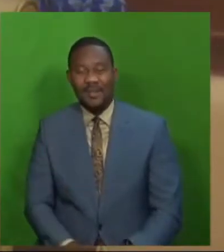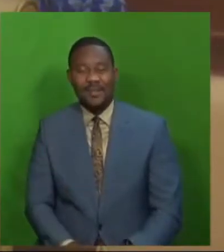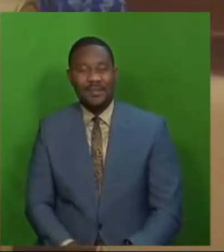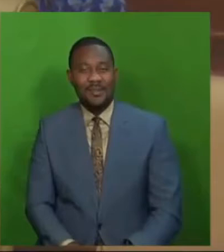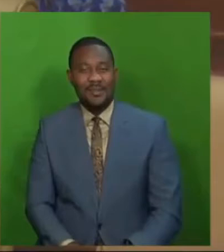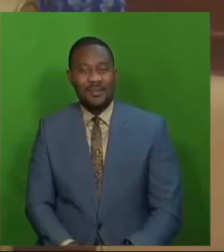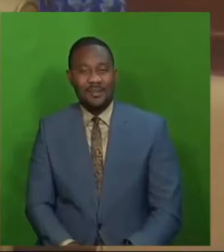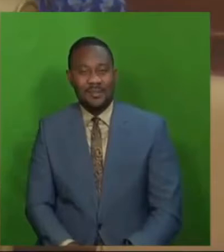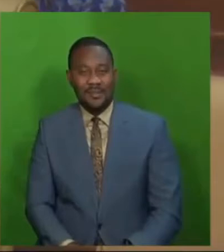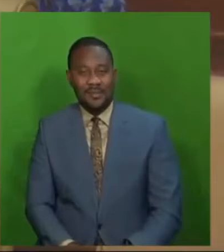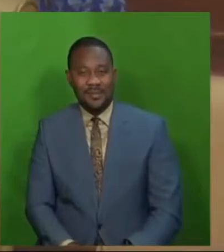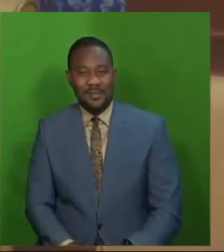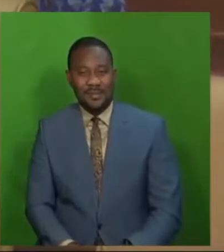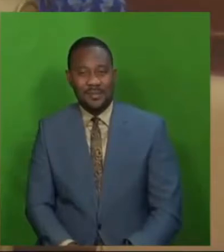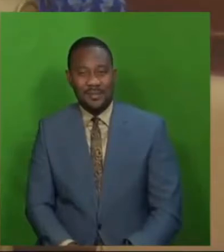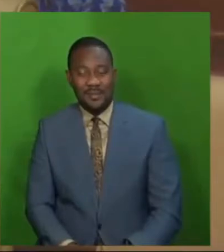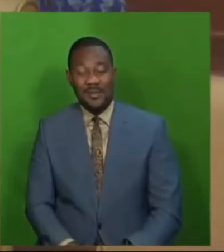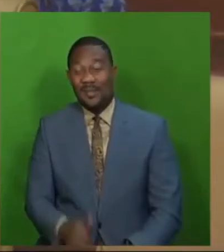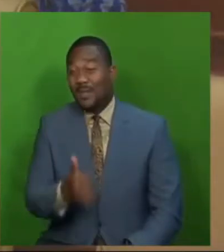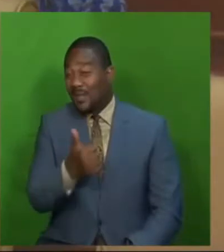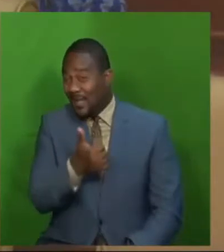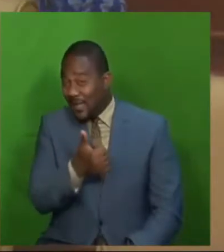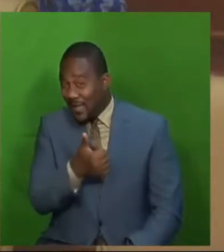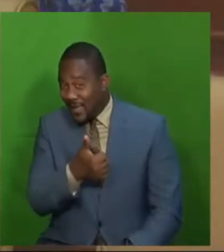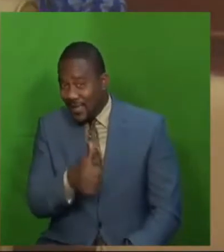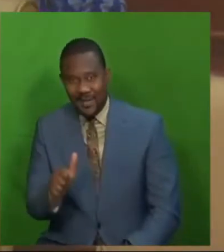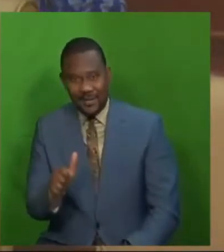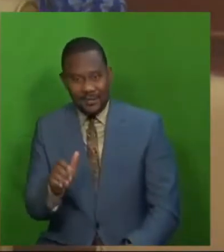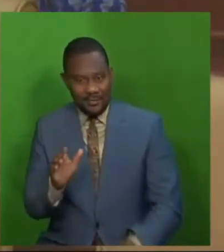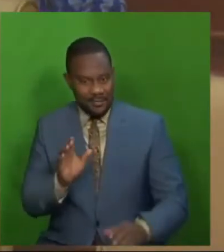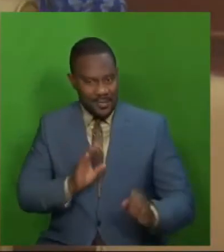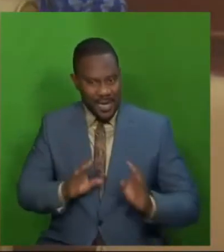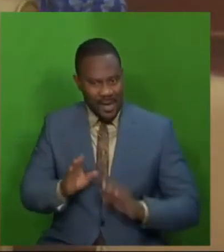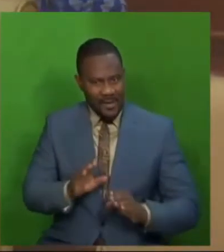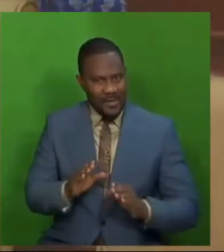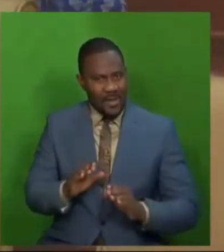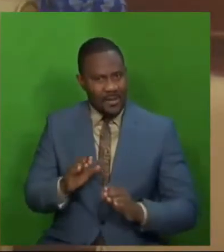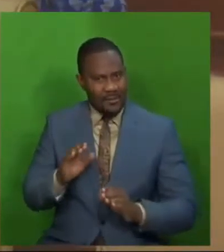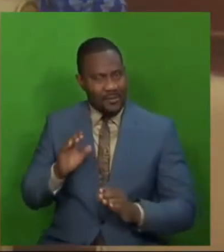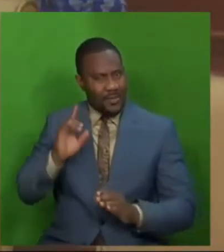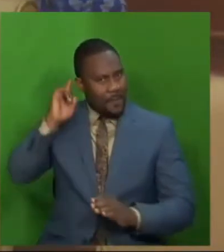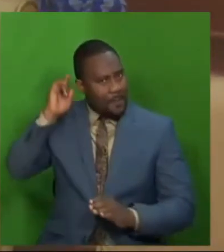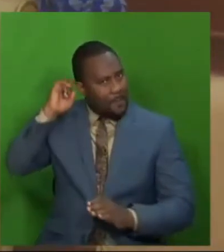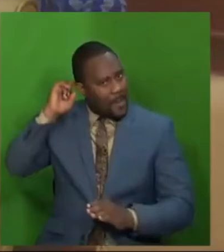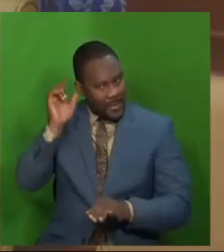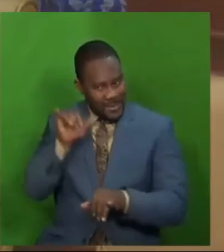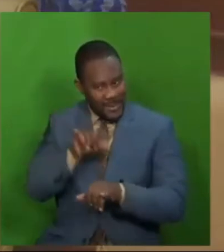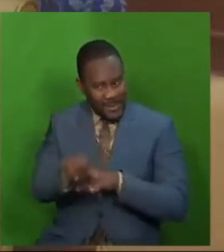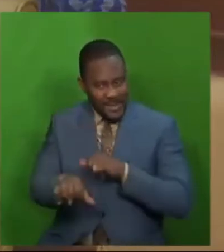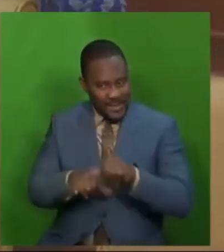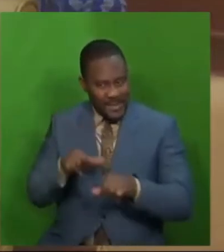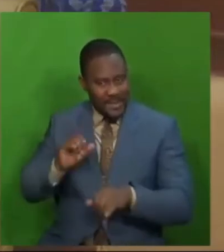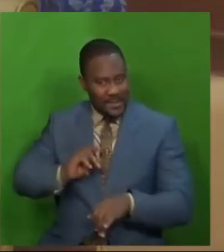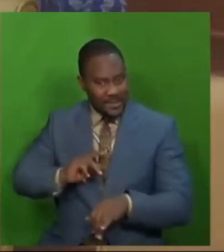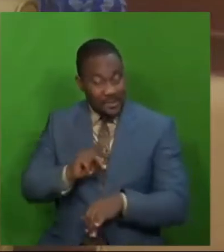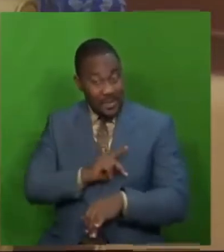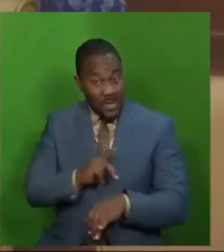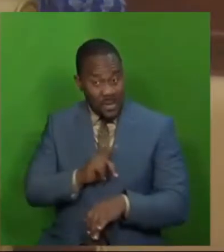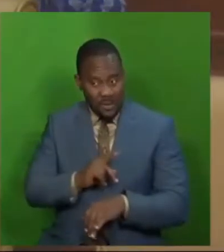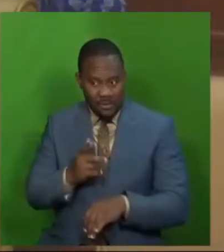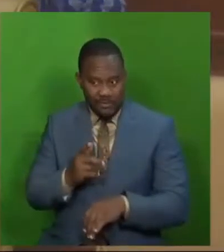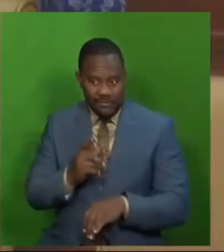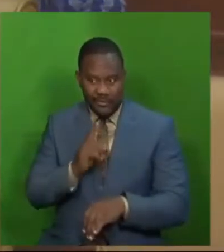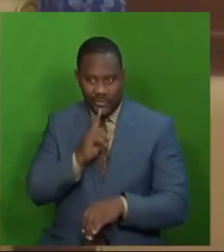or intended to deceive Parliament or any of its committees. Or F. Deliberate misleading of